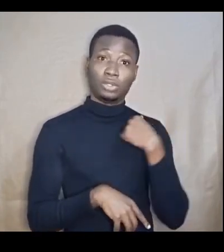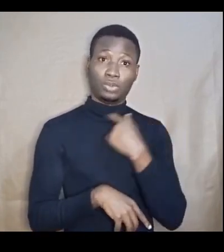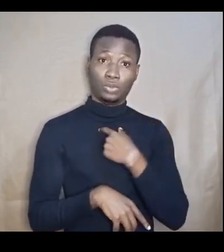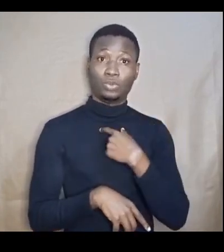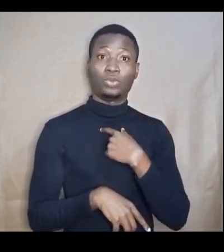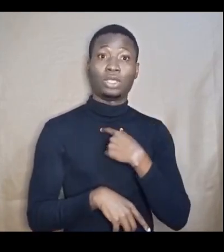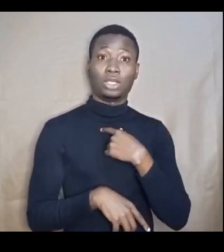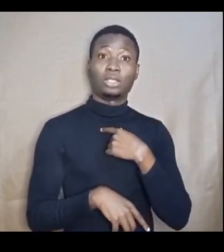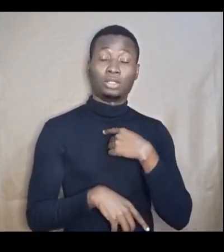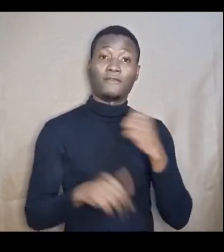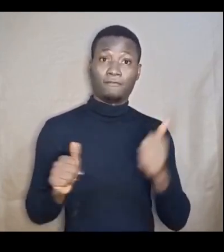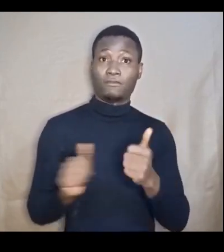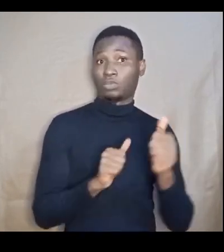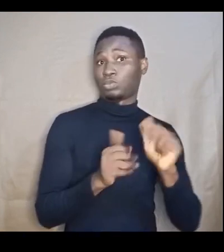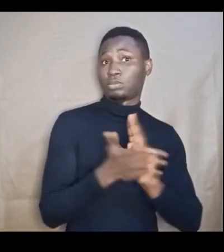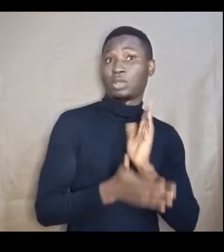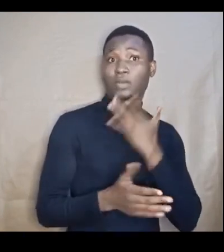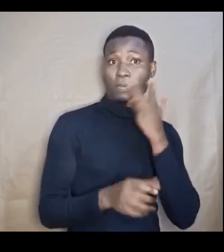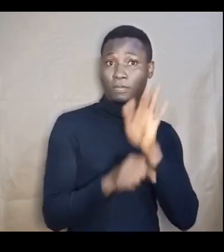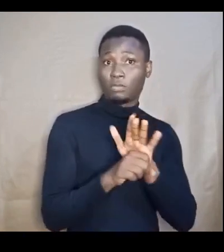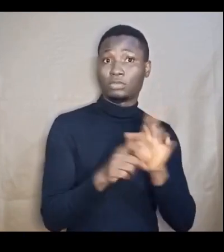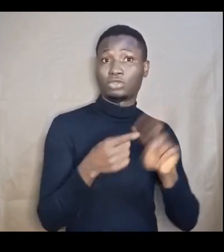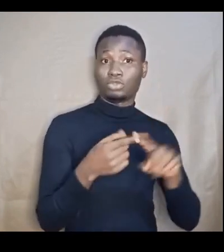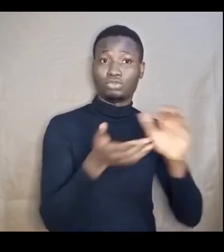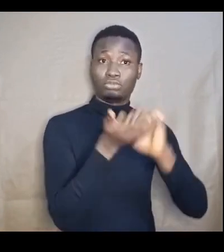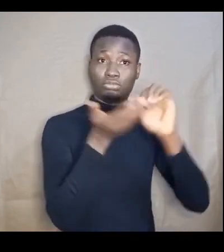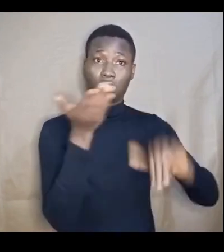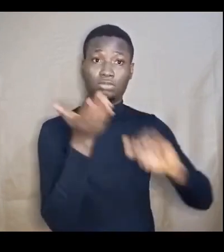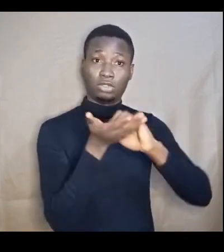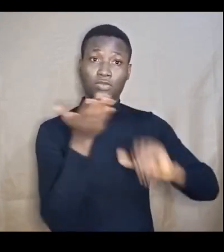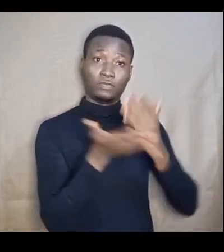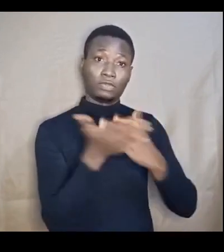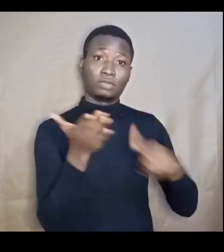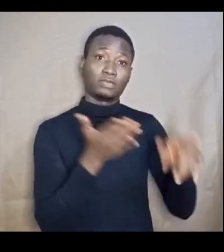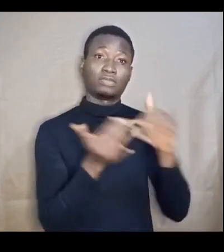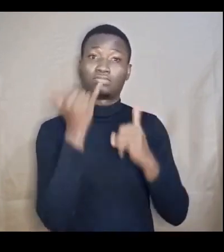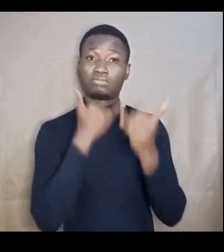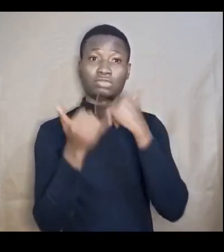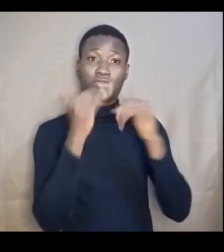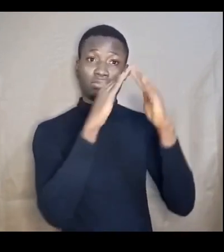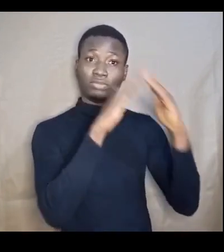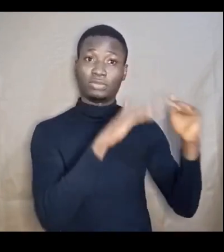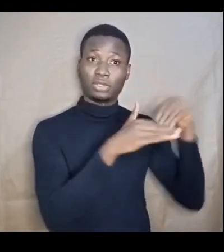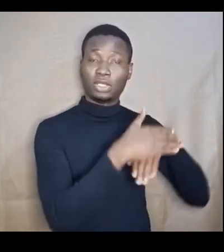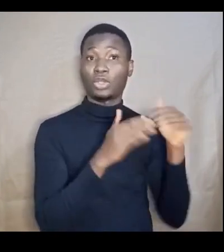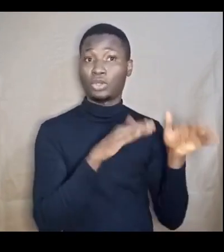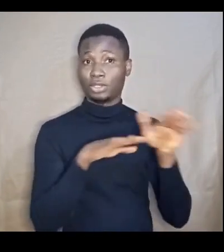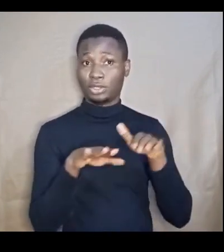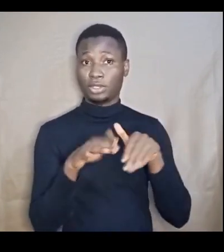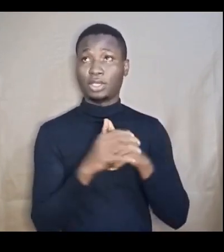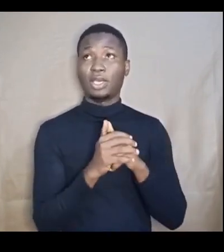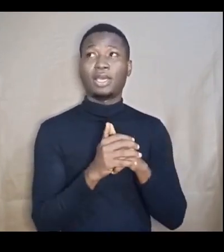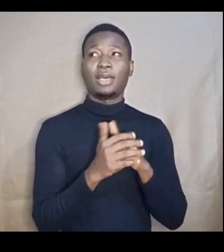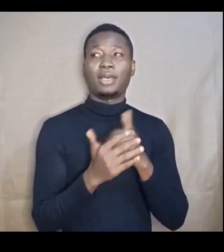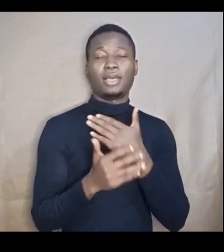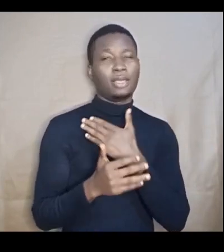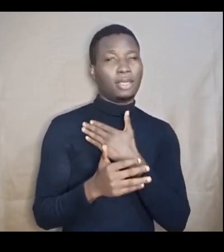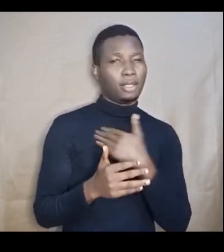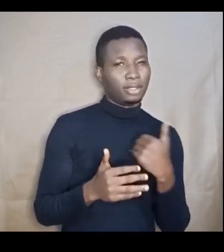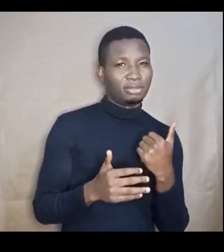of demolishing several of these illegal structures, in Onitsha particularly. And